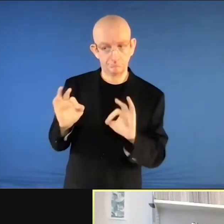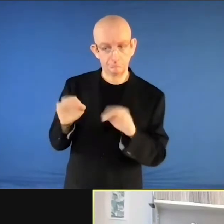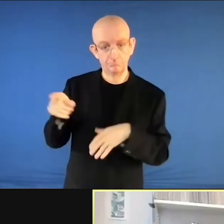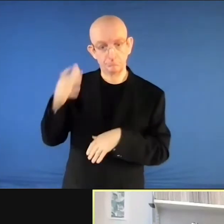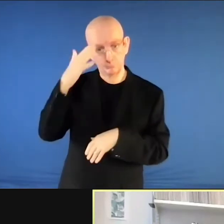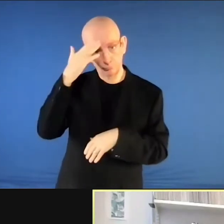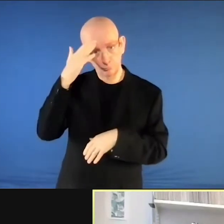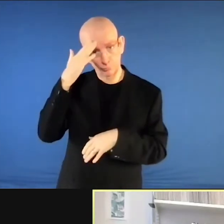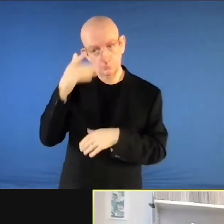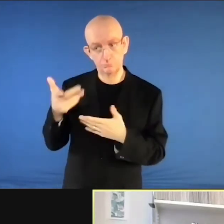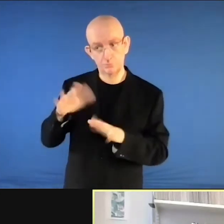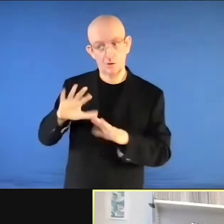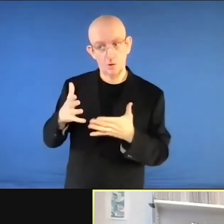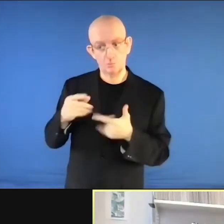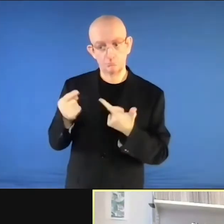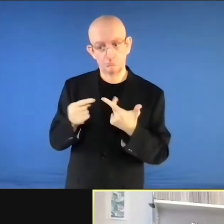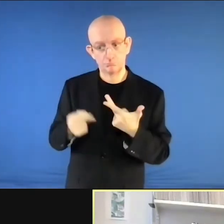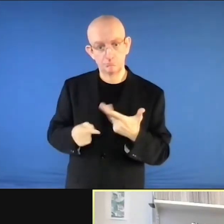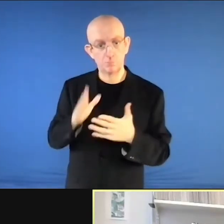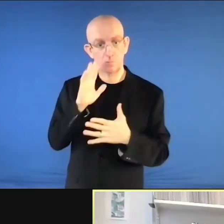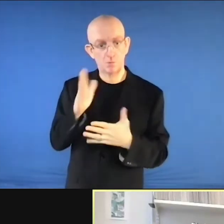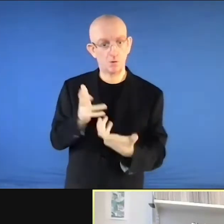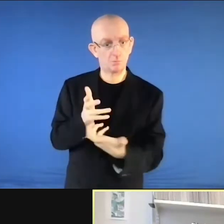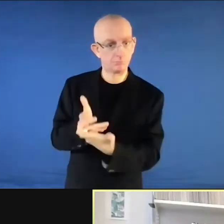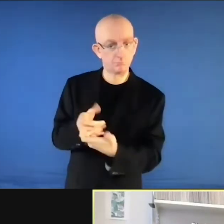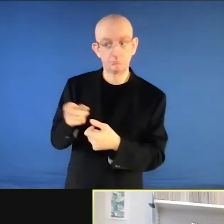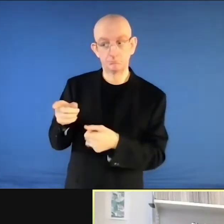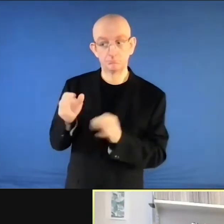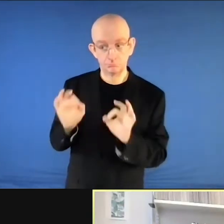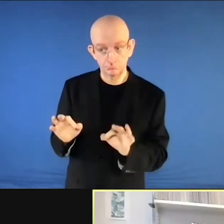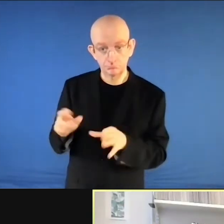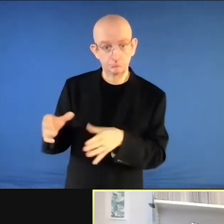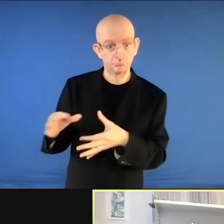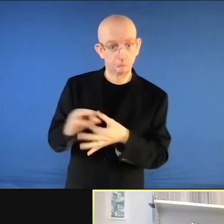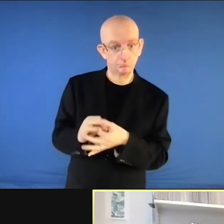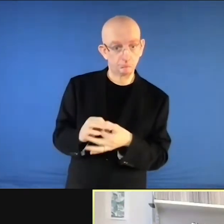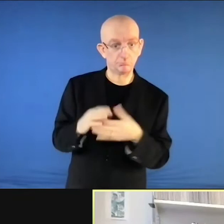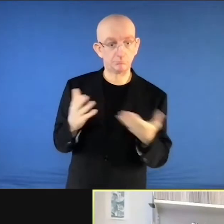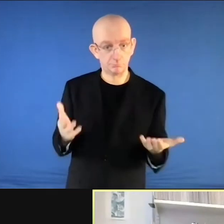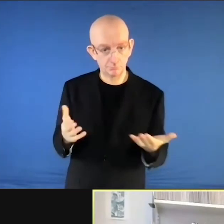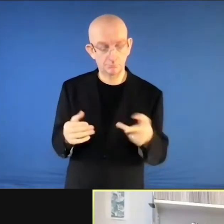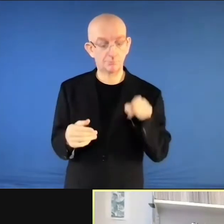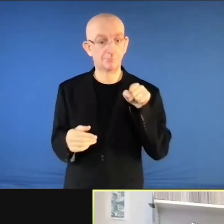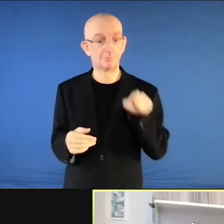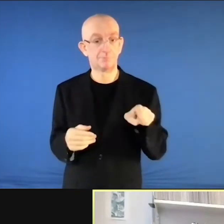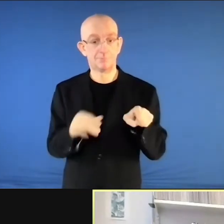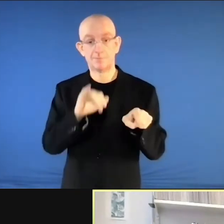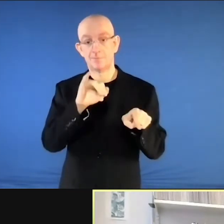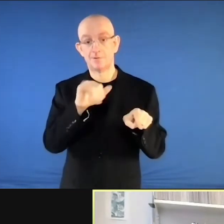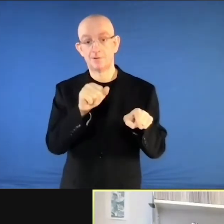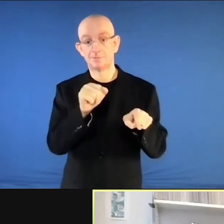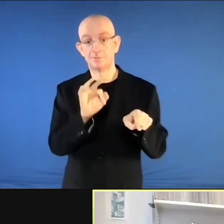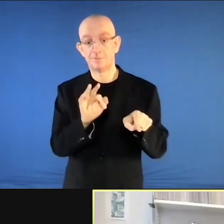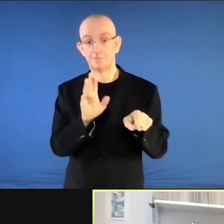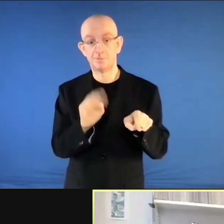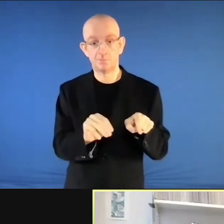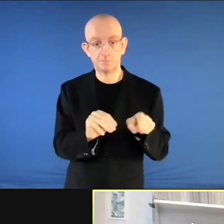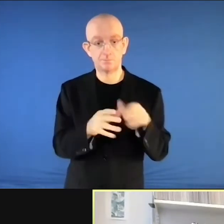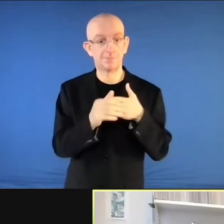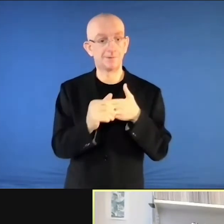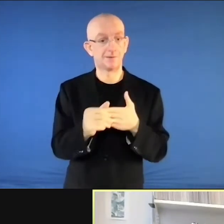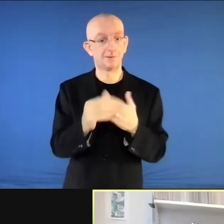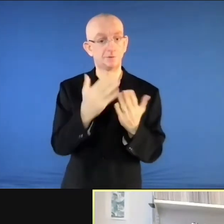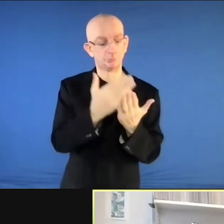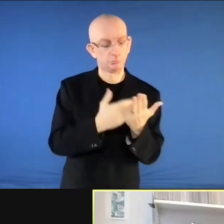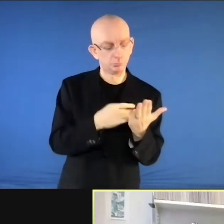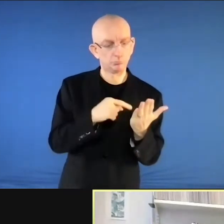the IASFM guidance gives us is a way of understanding our own university's